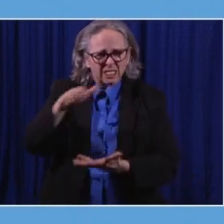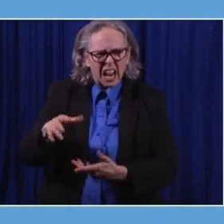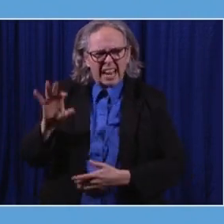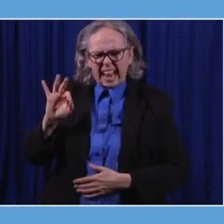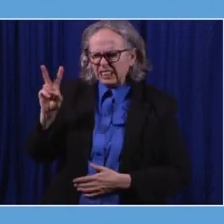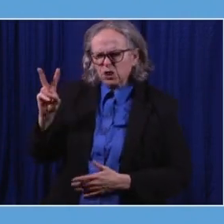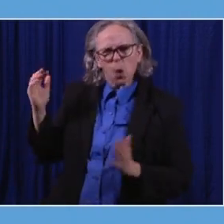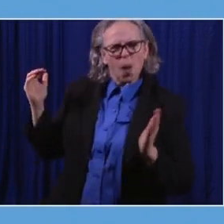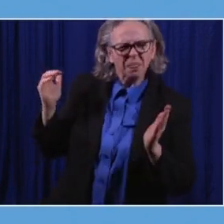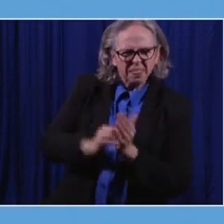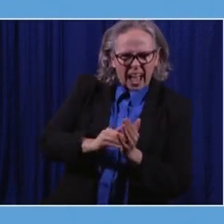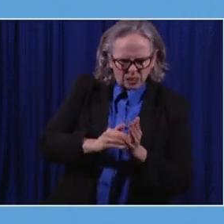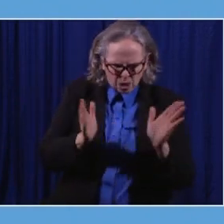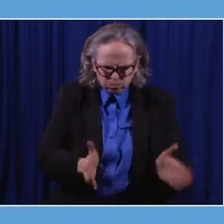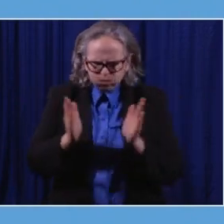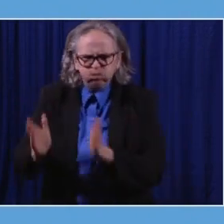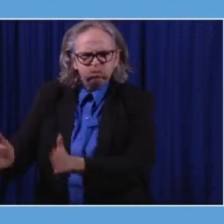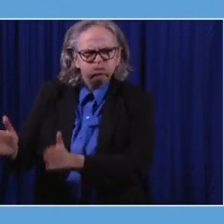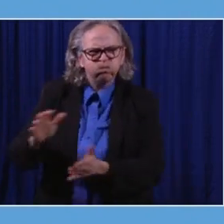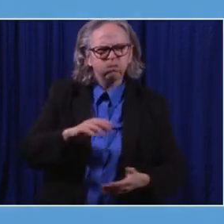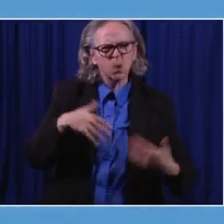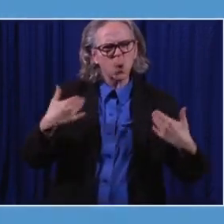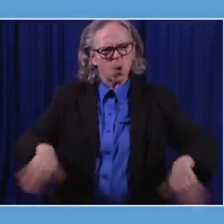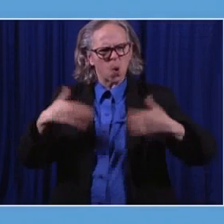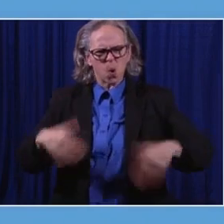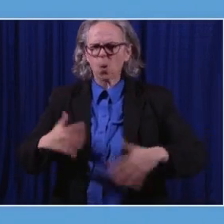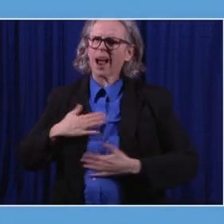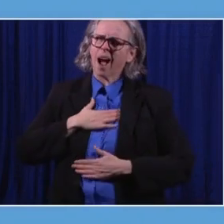really enjoy helping out the local communities.